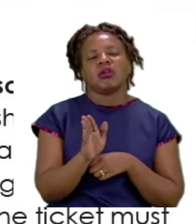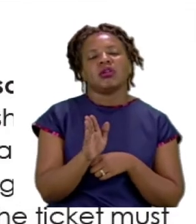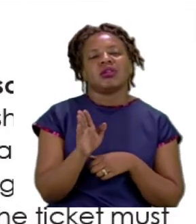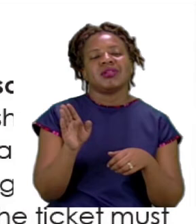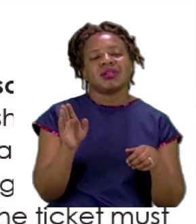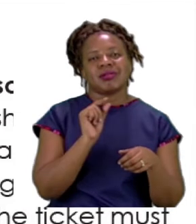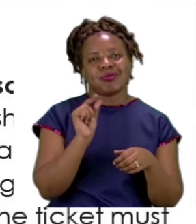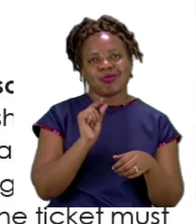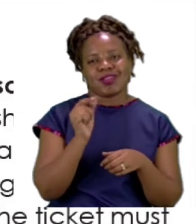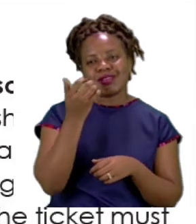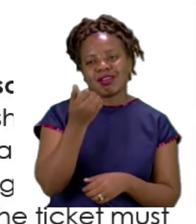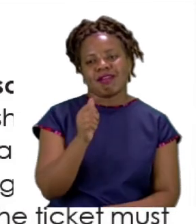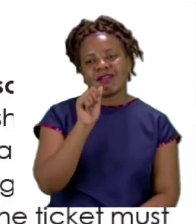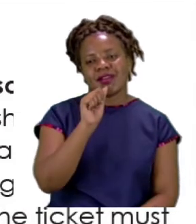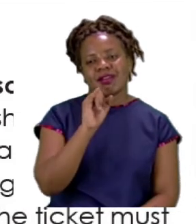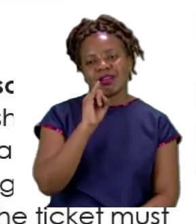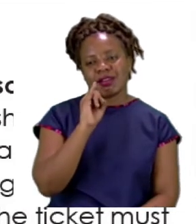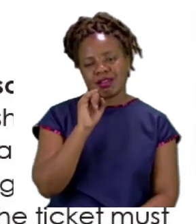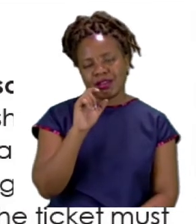below. So let us start.